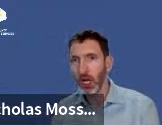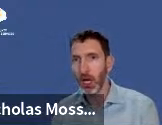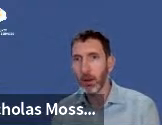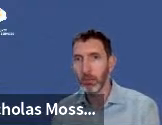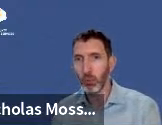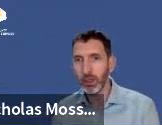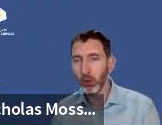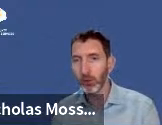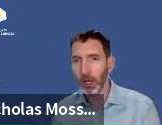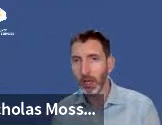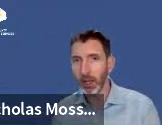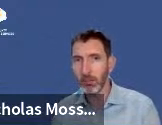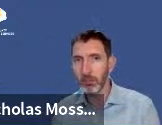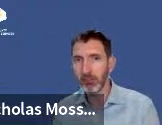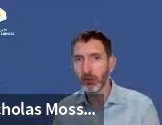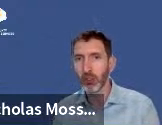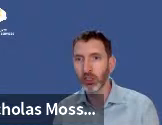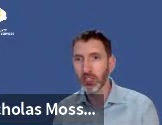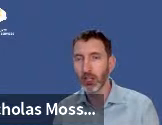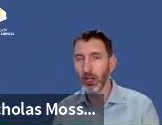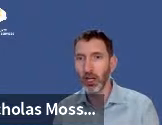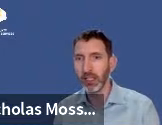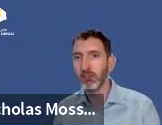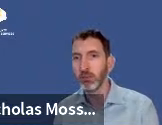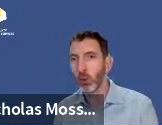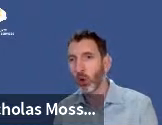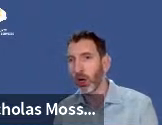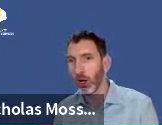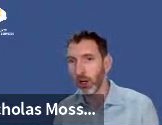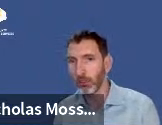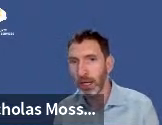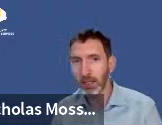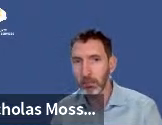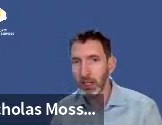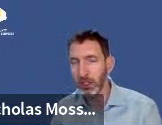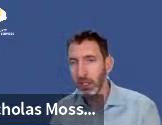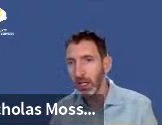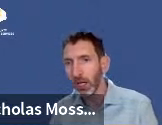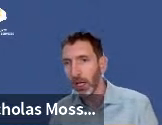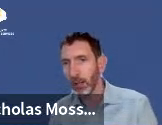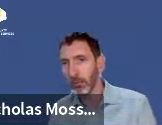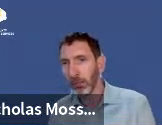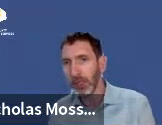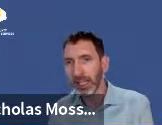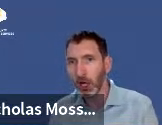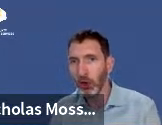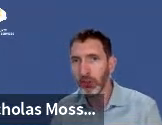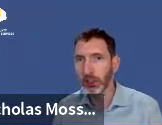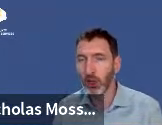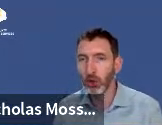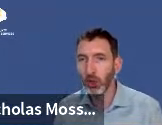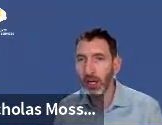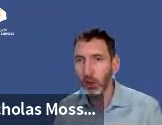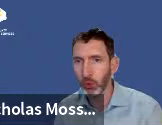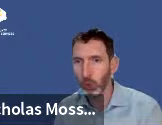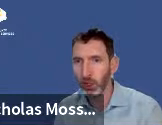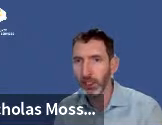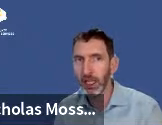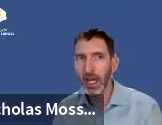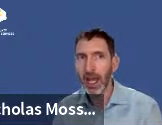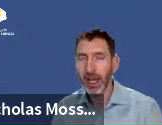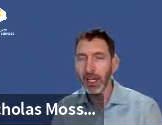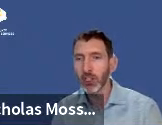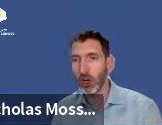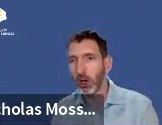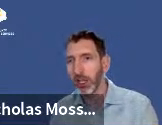restrictions, we will be focusing even more on our bread and butter public health and local health